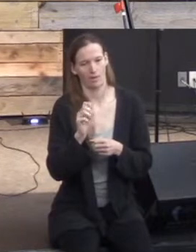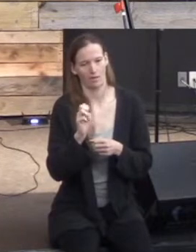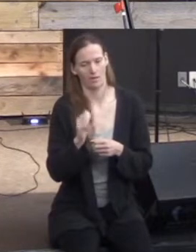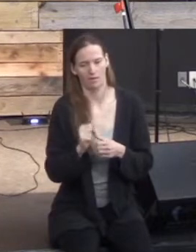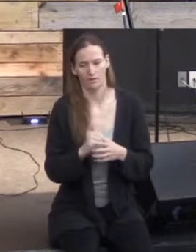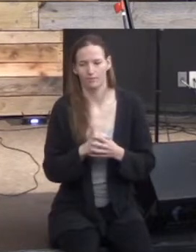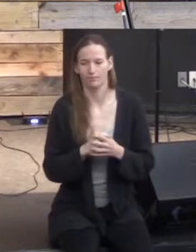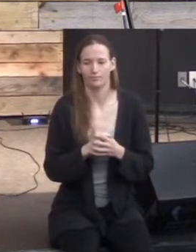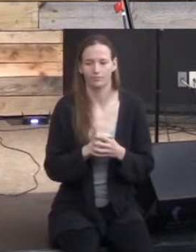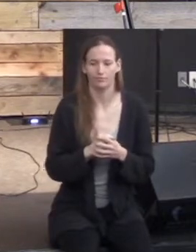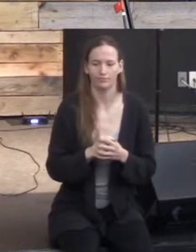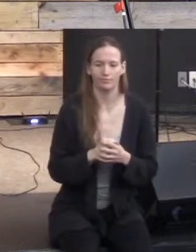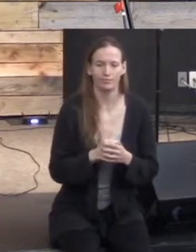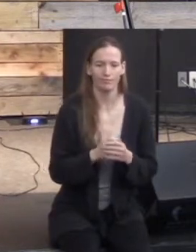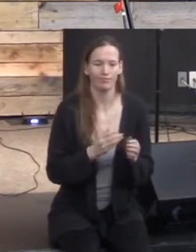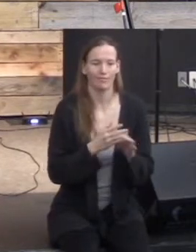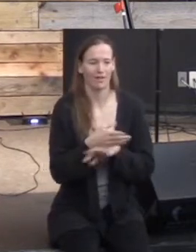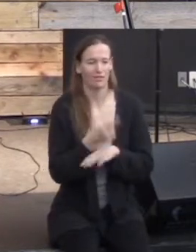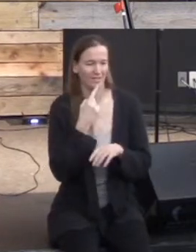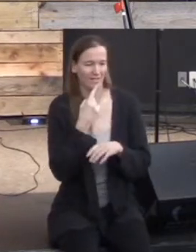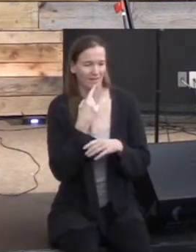blood work just to make sure everything is okay.